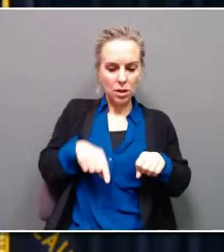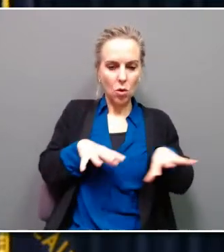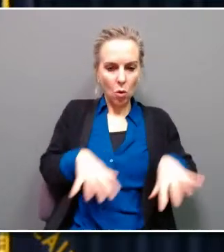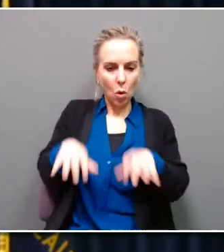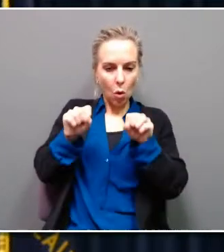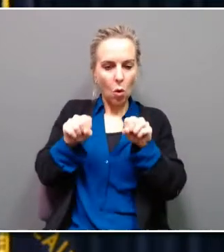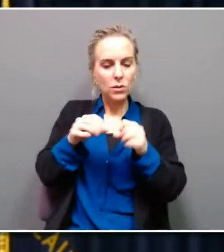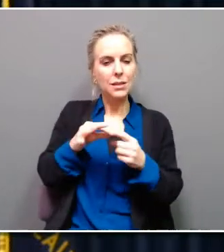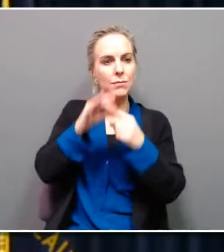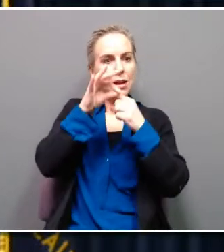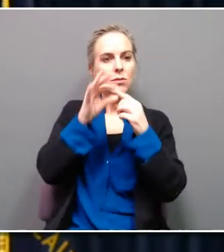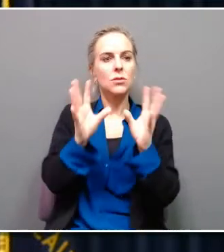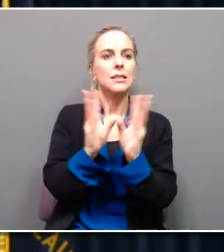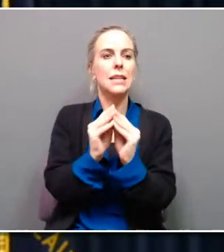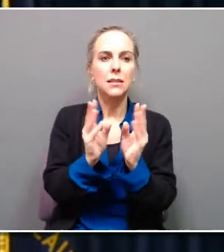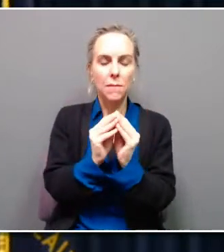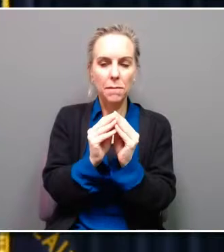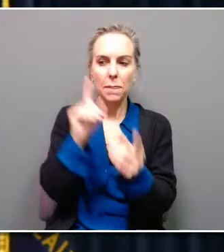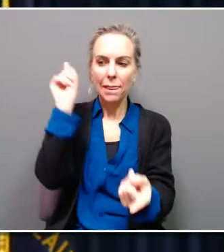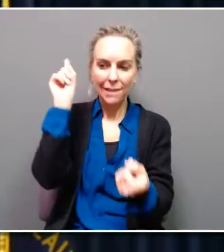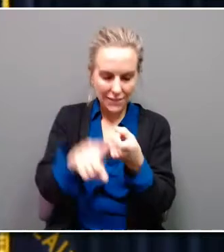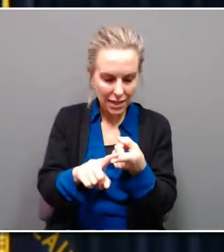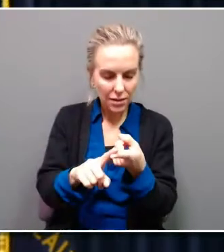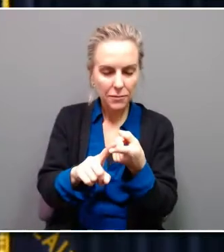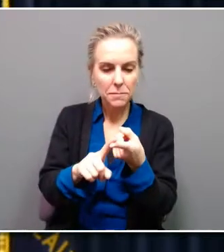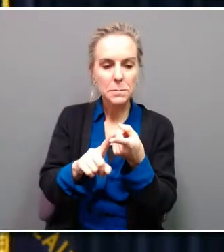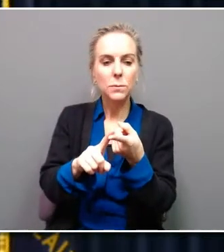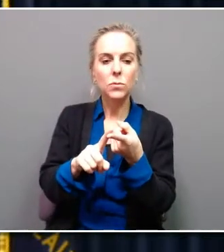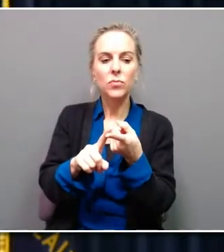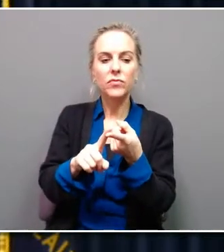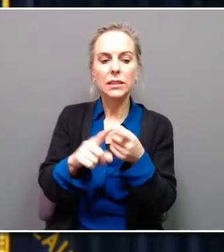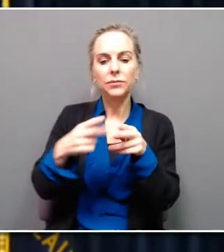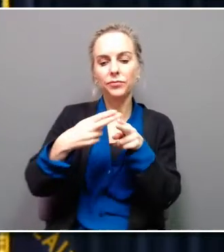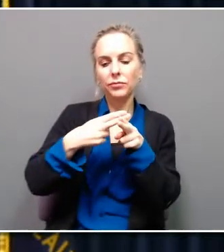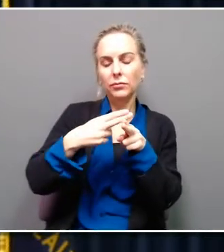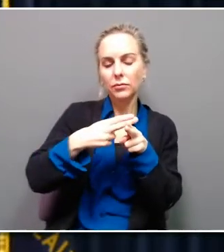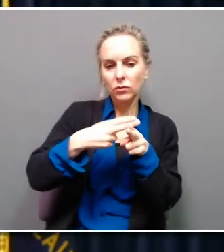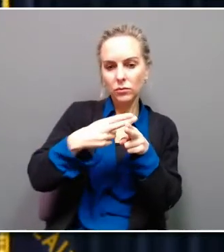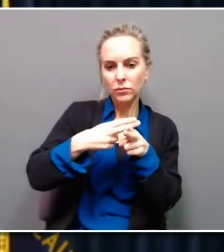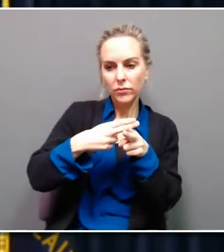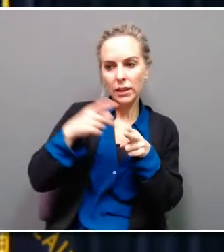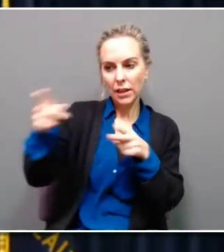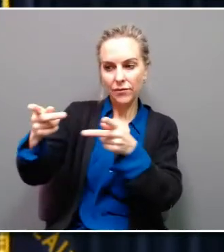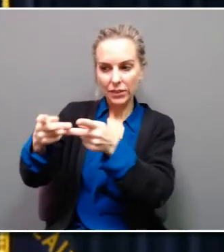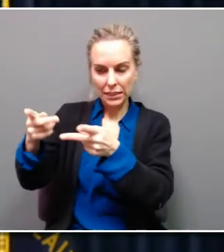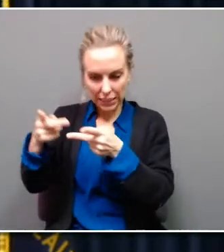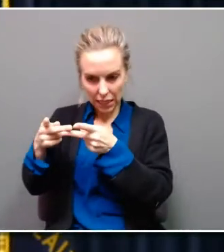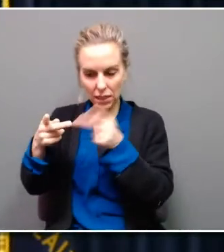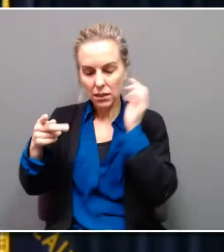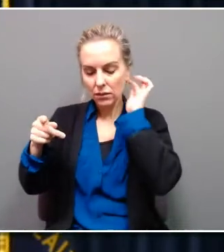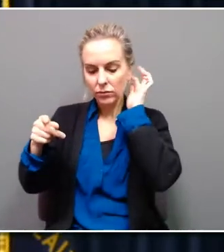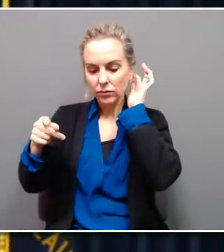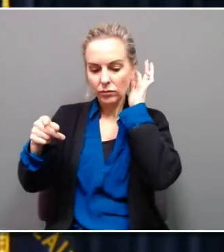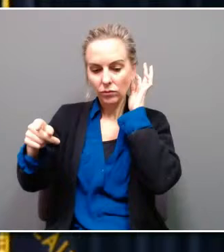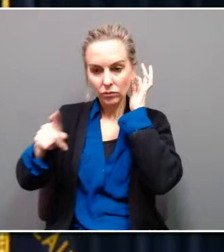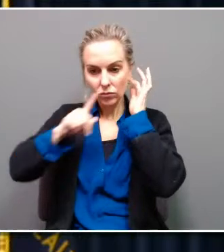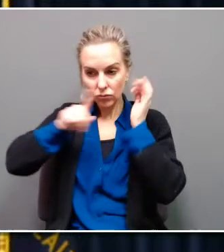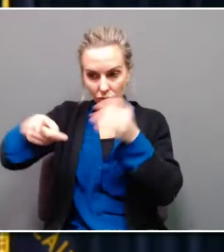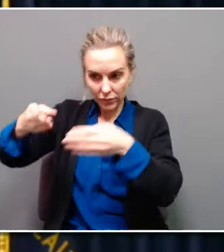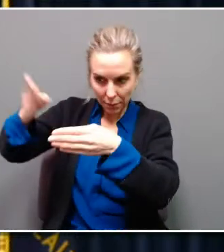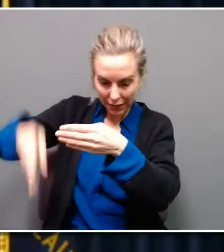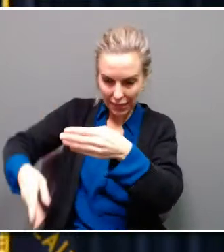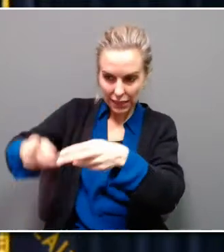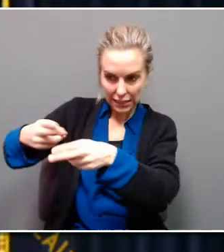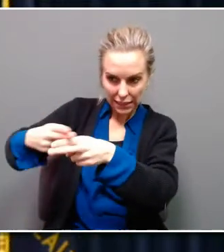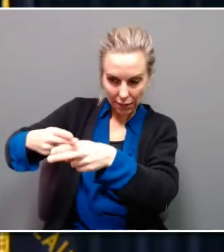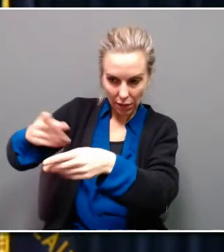session until the temporary facilities are completed, which is going to